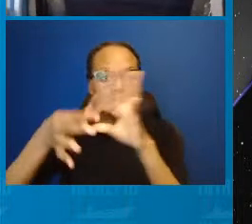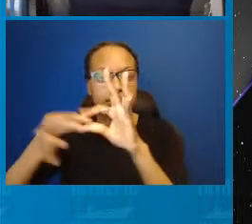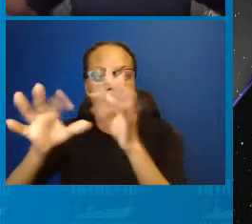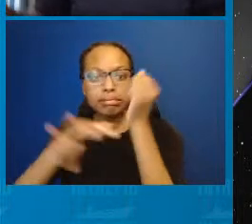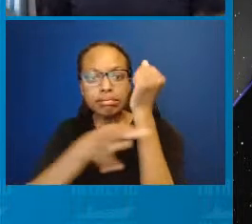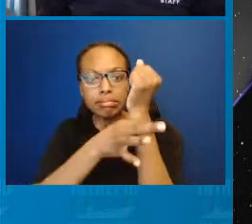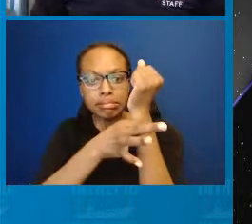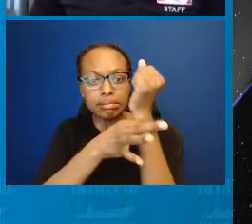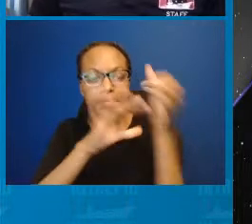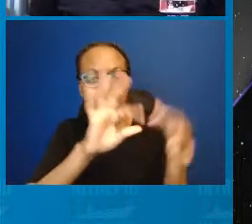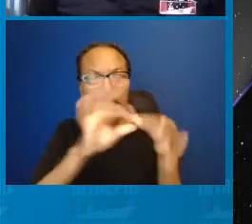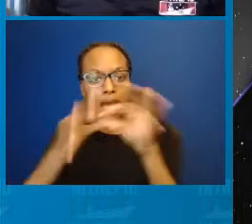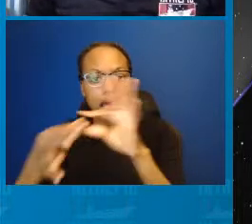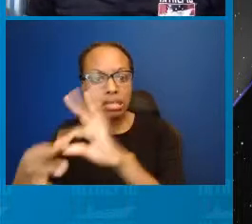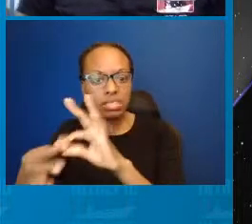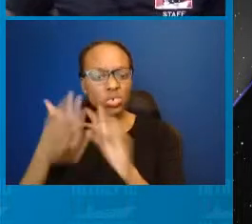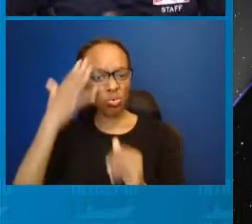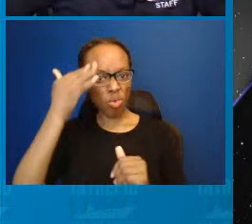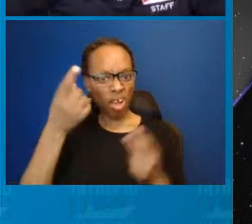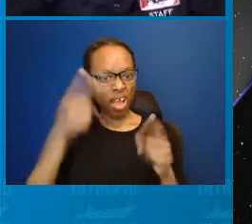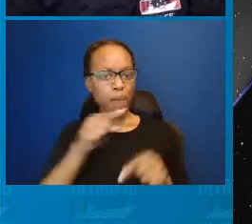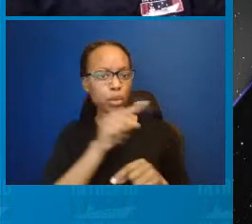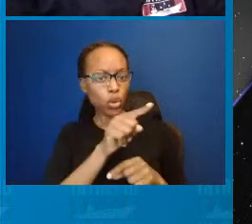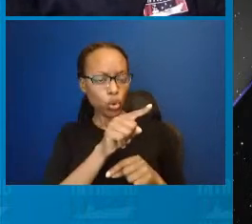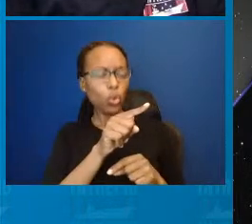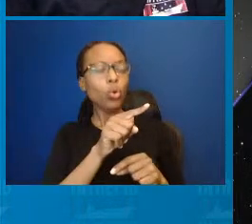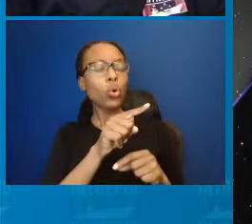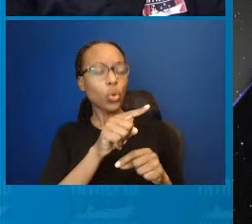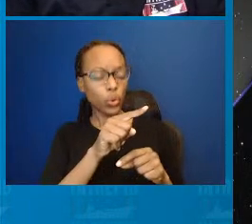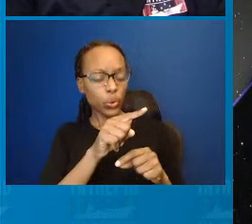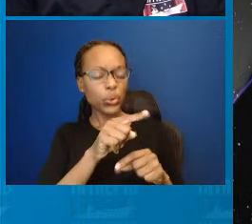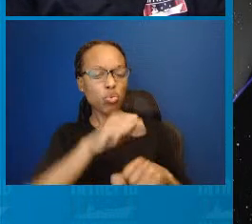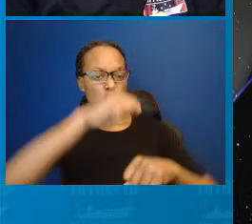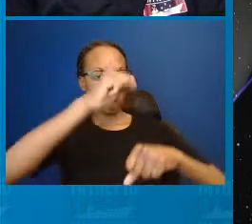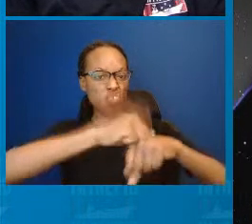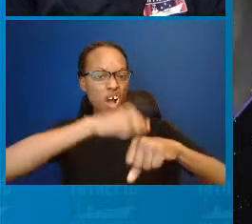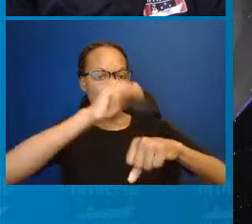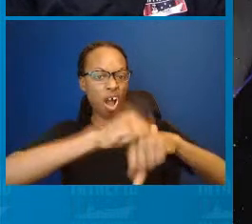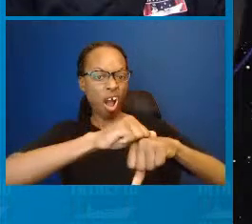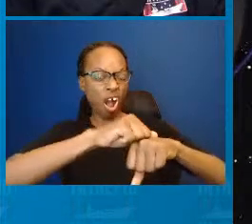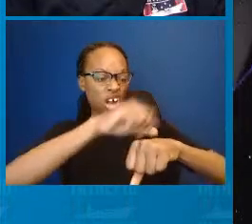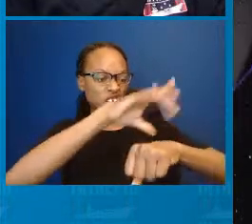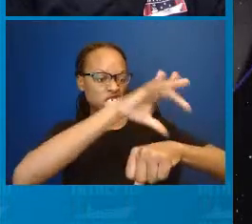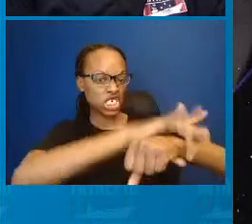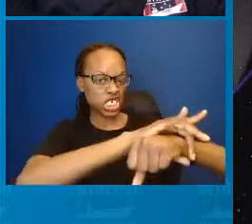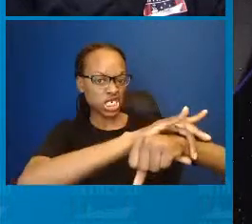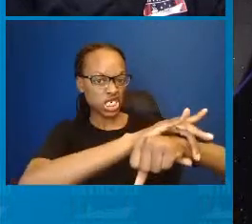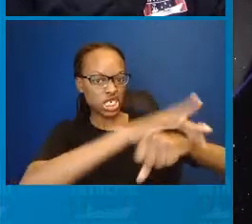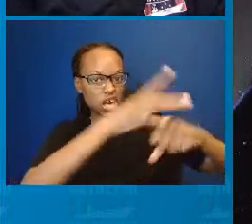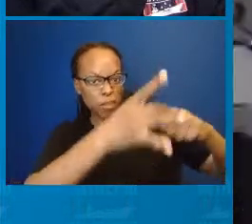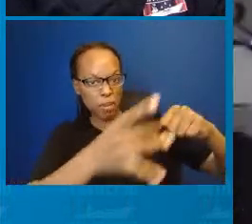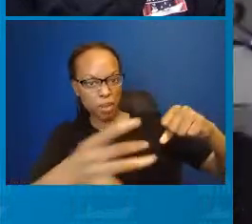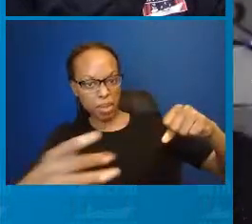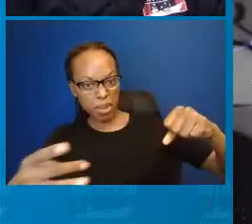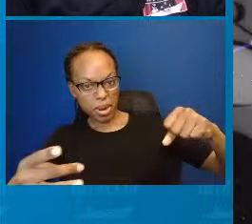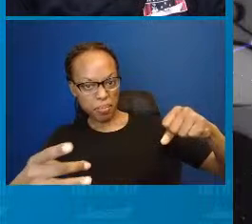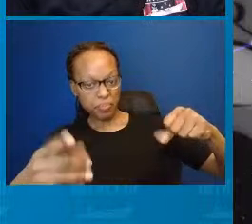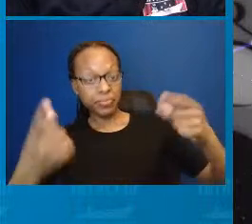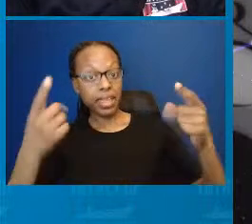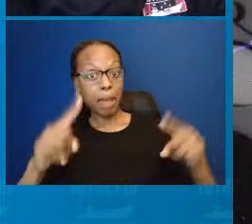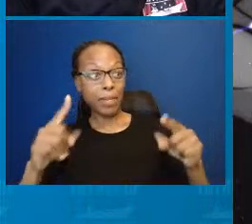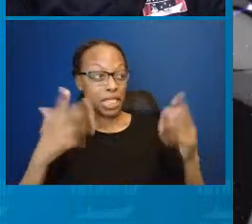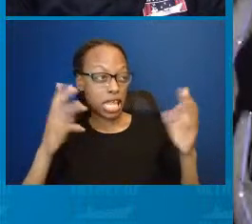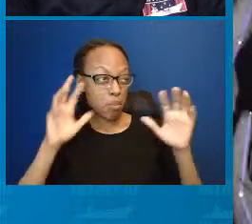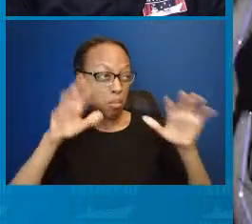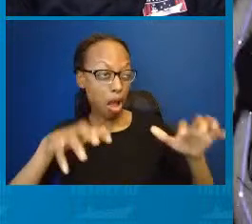up being chained to a rock, right? And then that sea monster was sent after her to eat her, right? Now, if we look